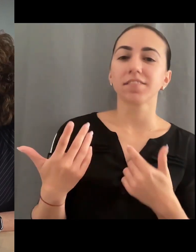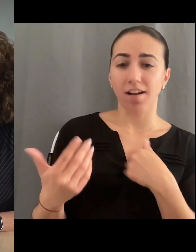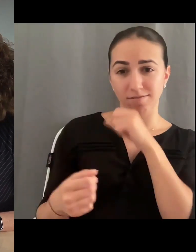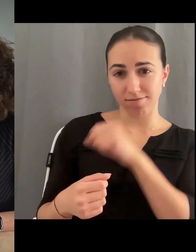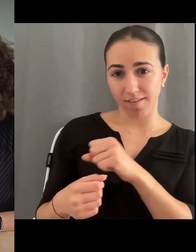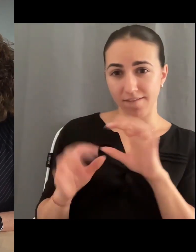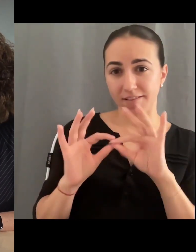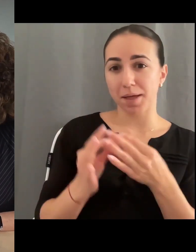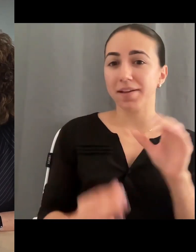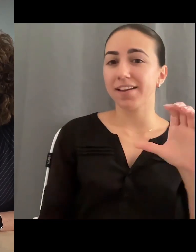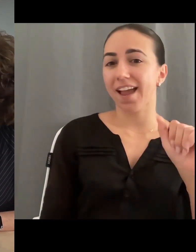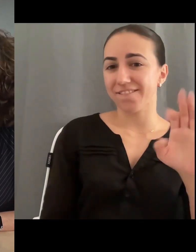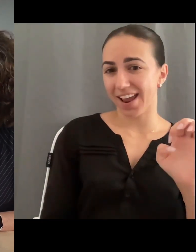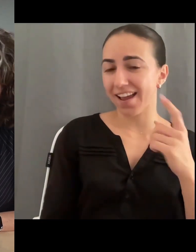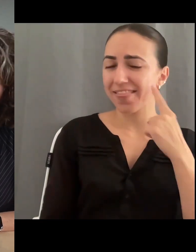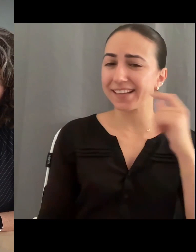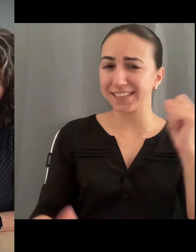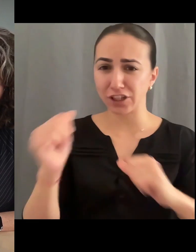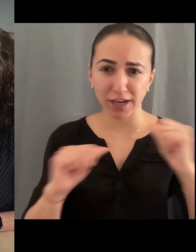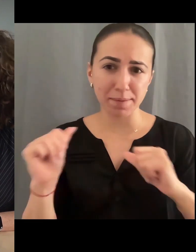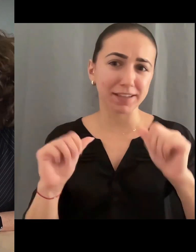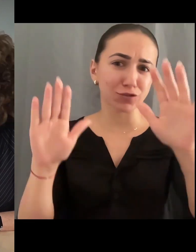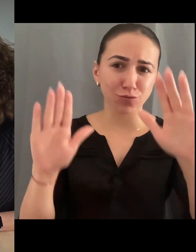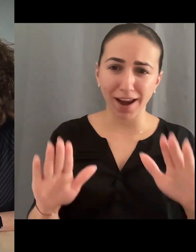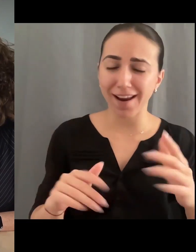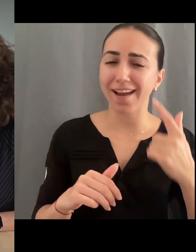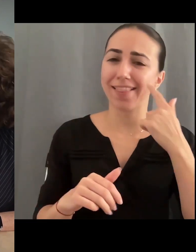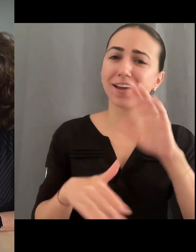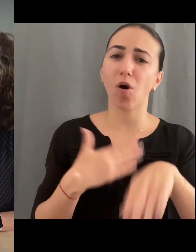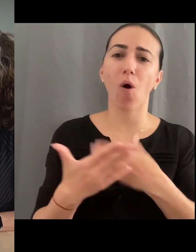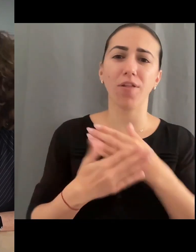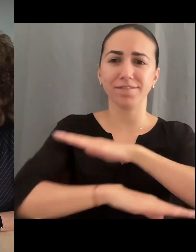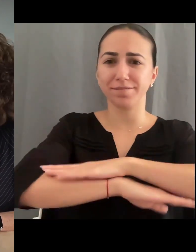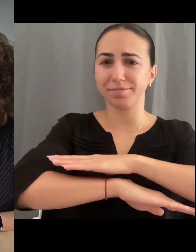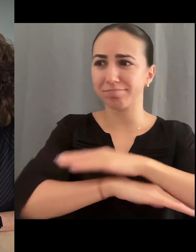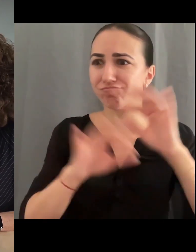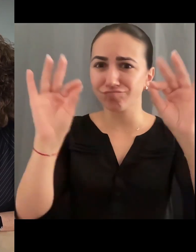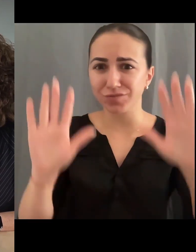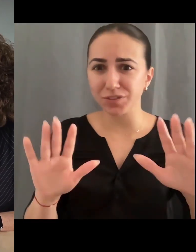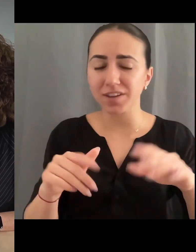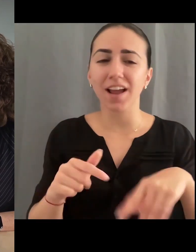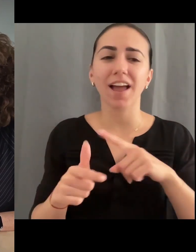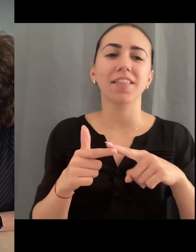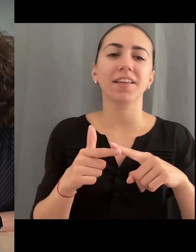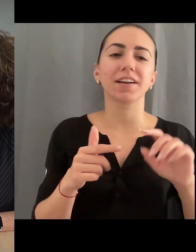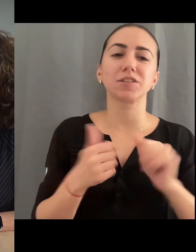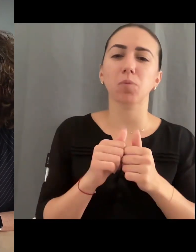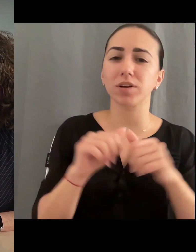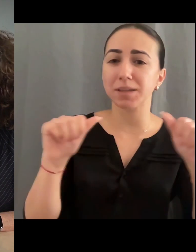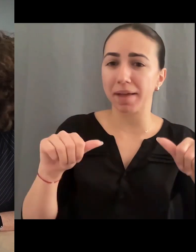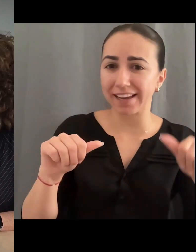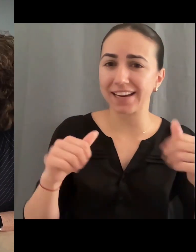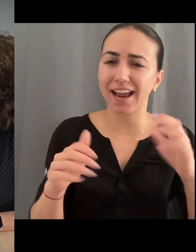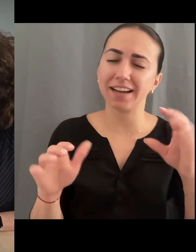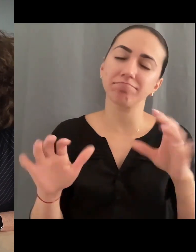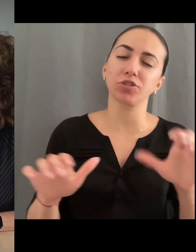love Family Cafe. I think the entertainment is excellent, and I love all of the vendors, but I also love Sportsability. And I just did Sportsability